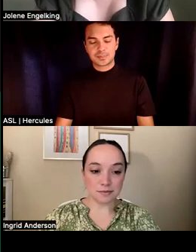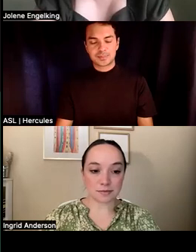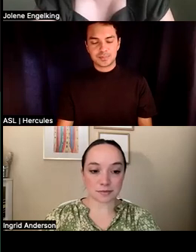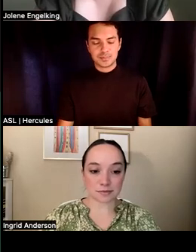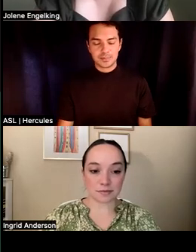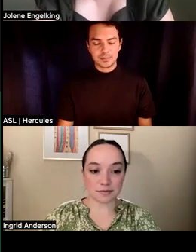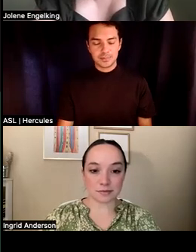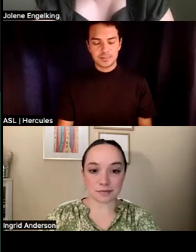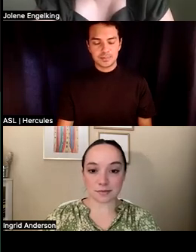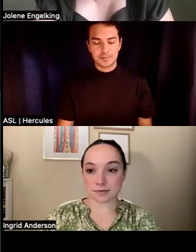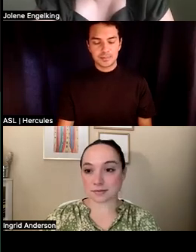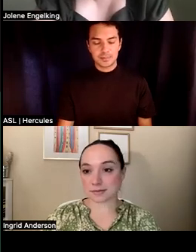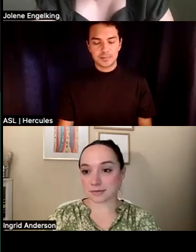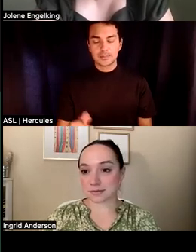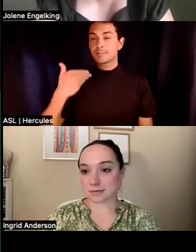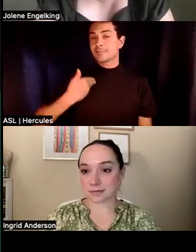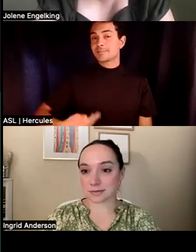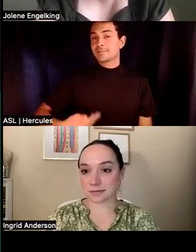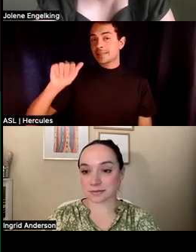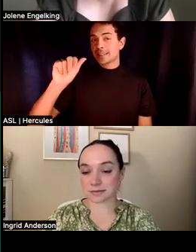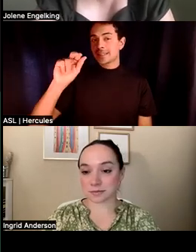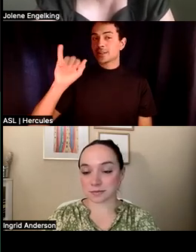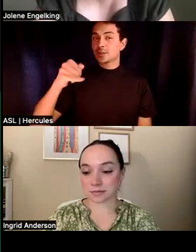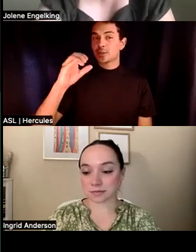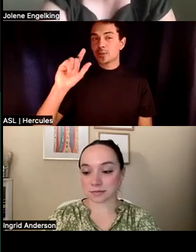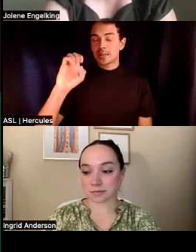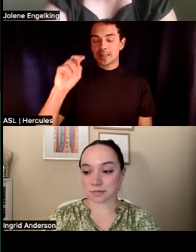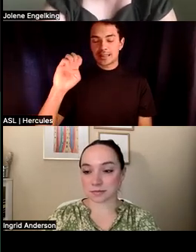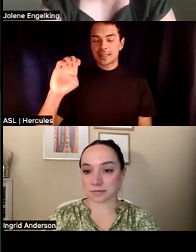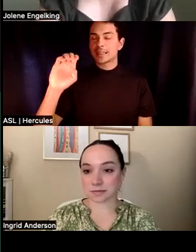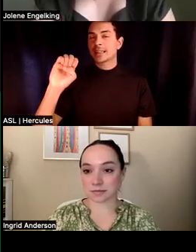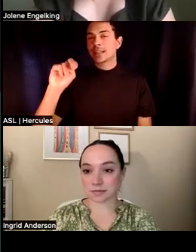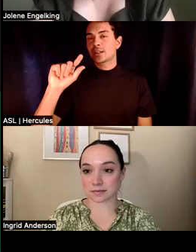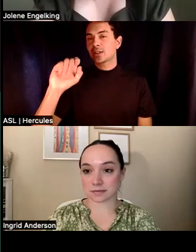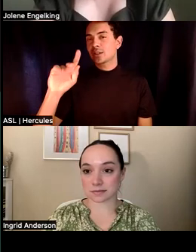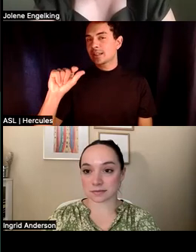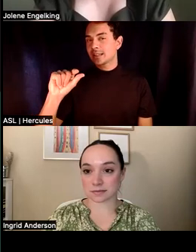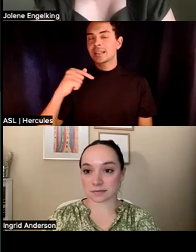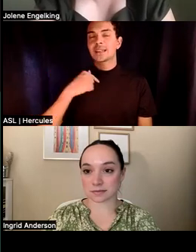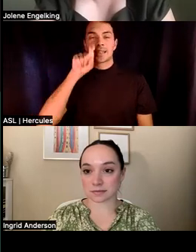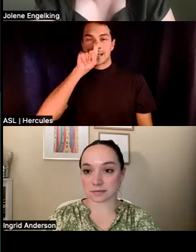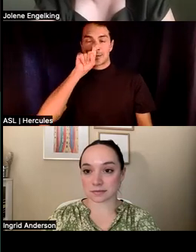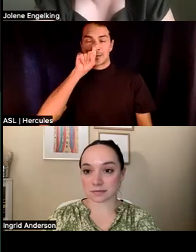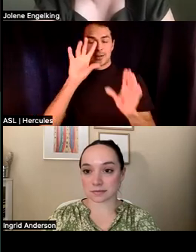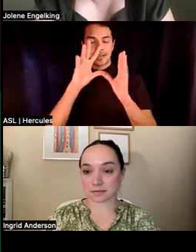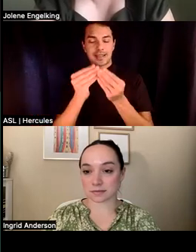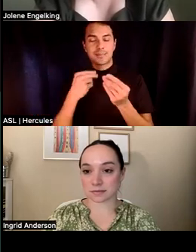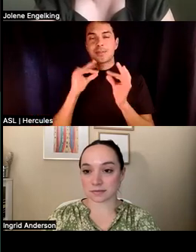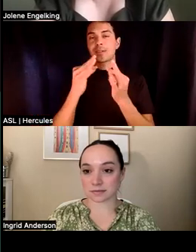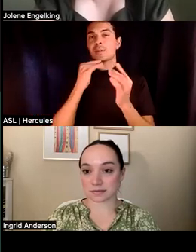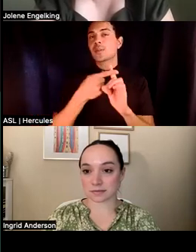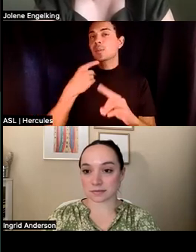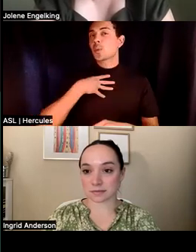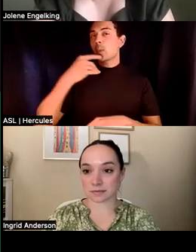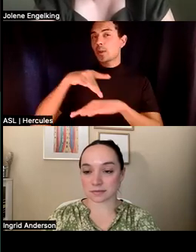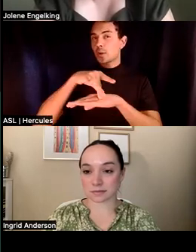name is Jolene Engelking. I am Eagle Clan, and my family is from White Earth